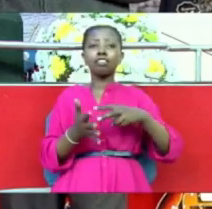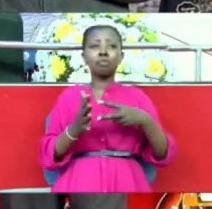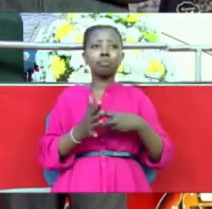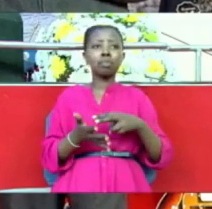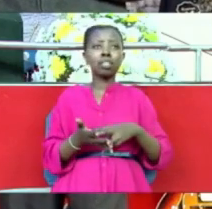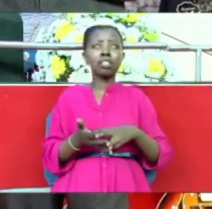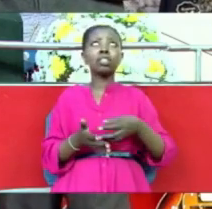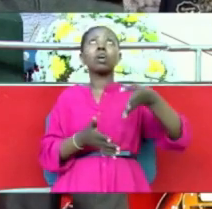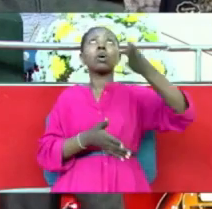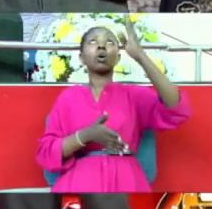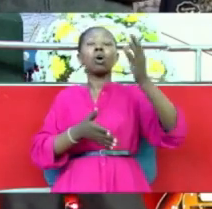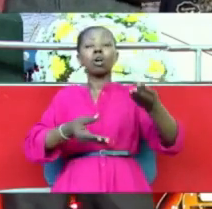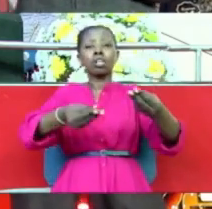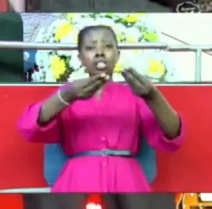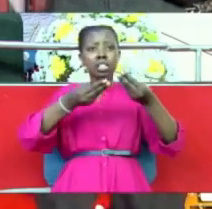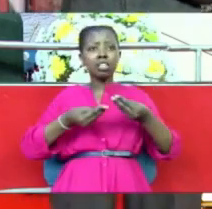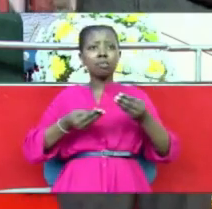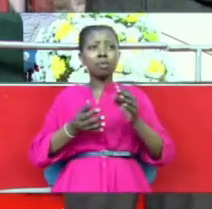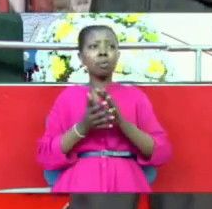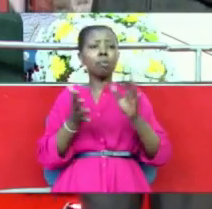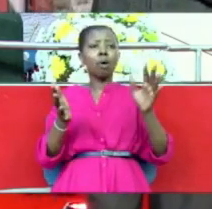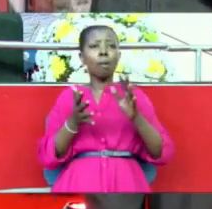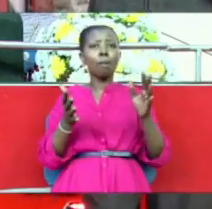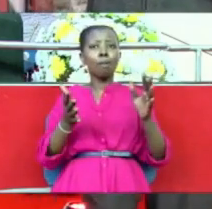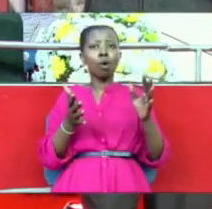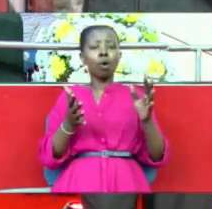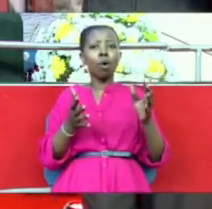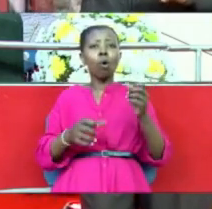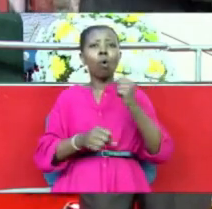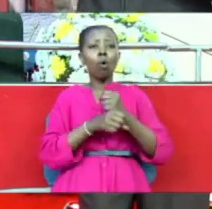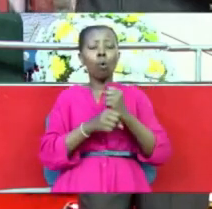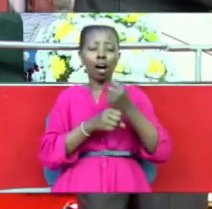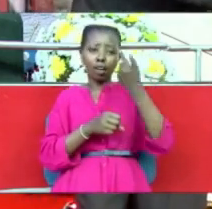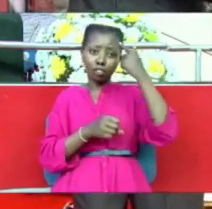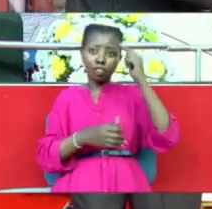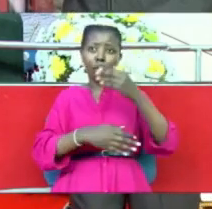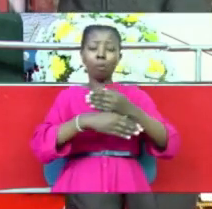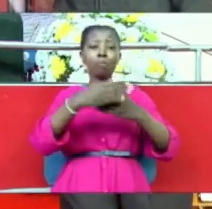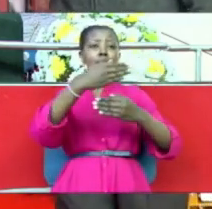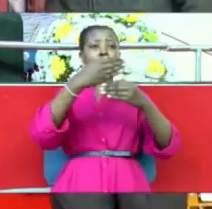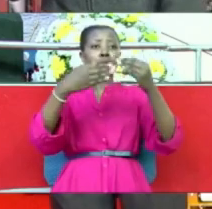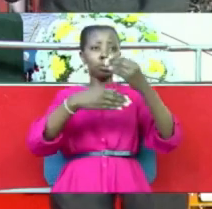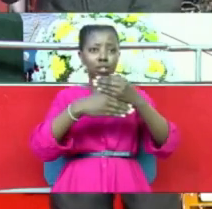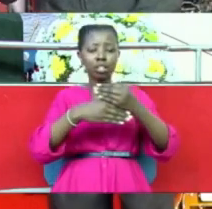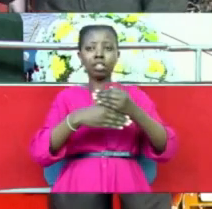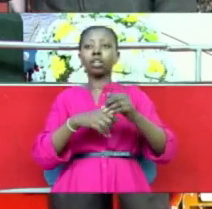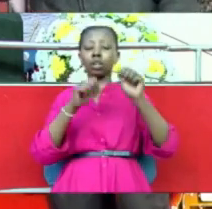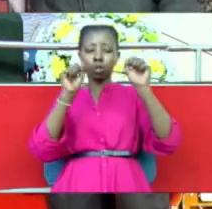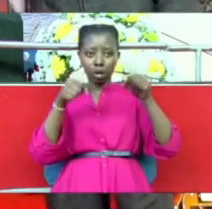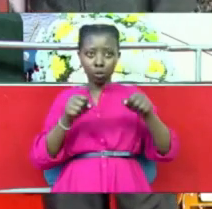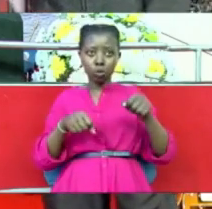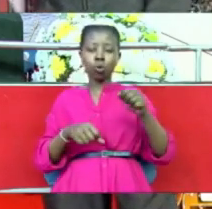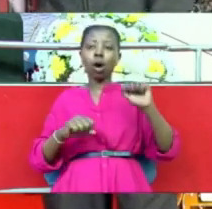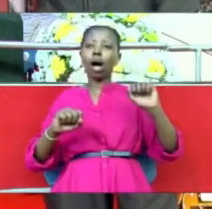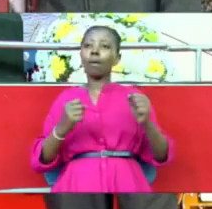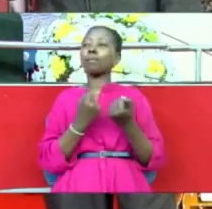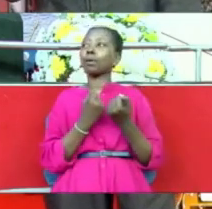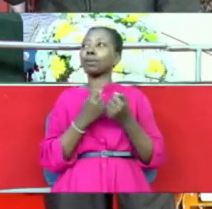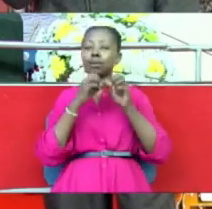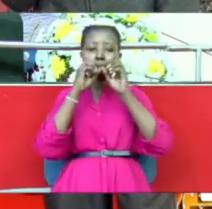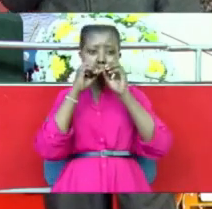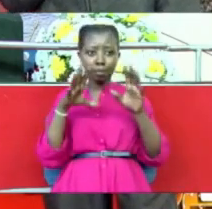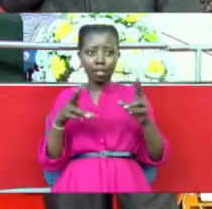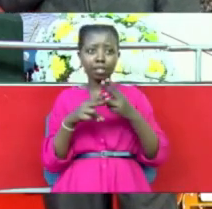contract as a builder, may God do it. Kama ni kandarasi, Mungu anipe. Blessed be the name of the Lord. Amen.